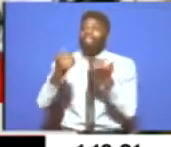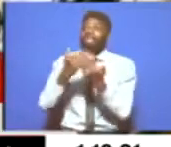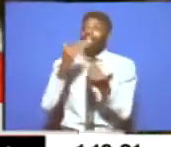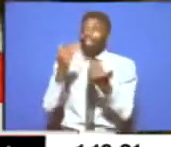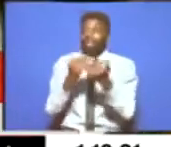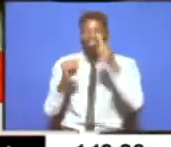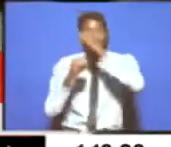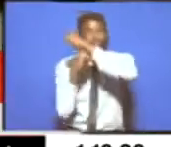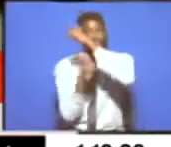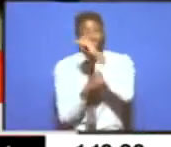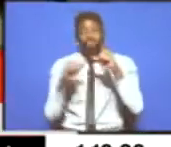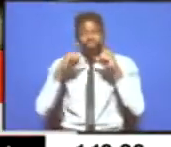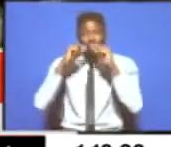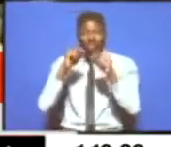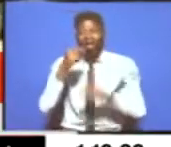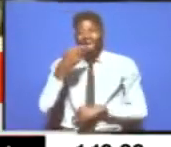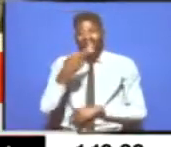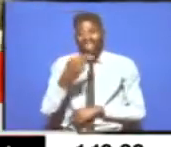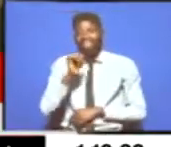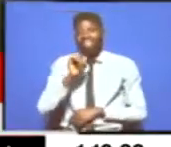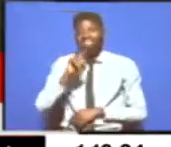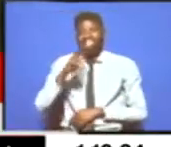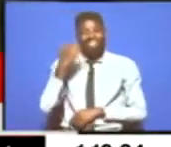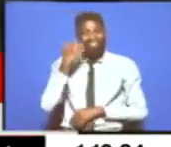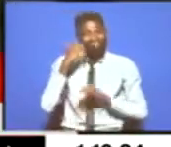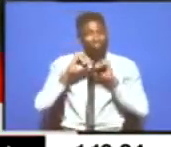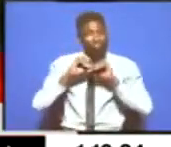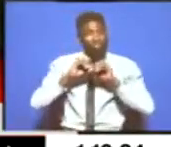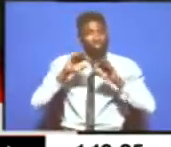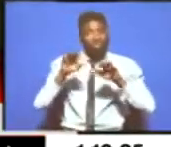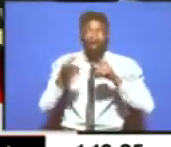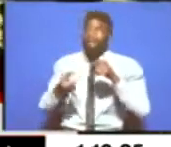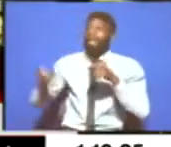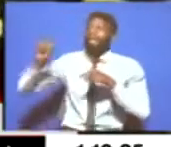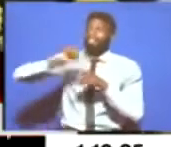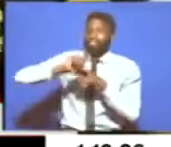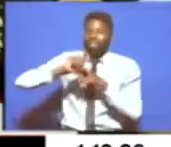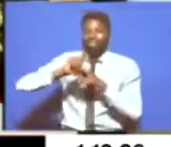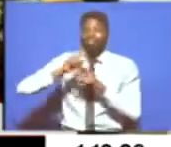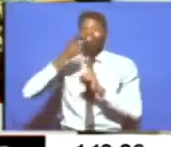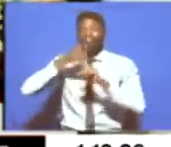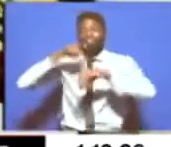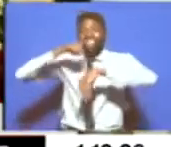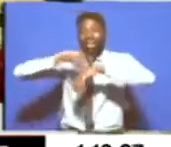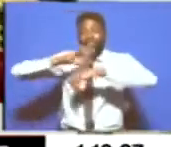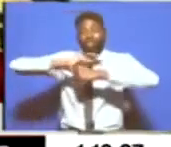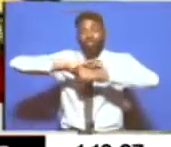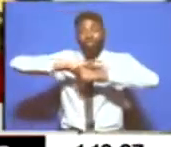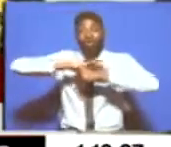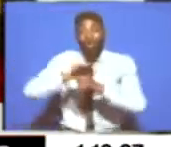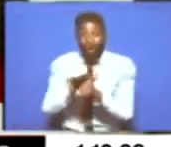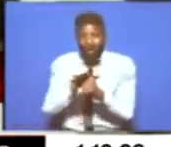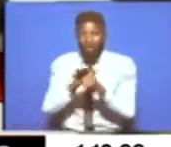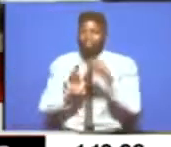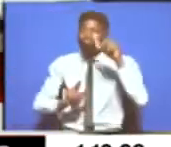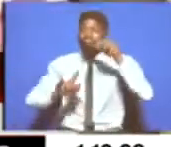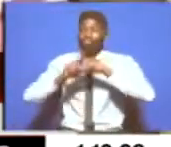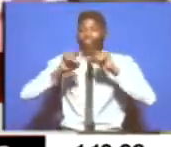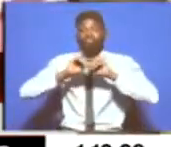HIV infection and sexually transmitted diseases among the youth since the onset of COVID-19. Coast